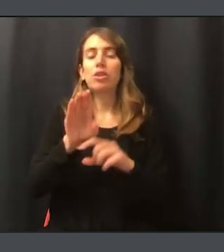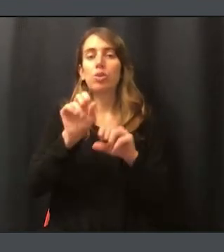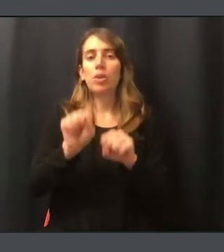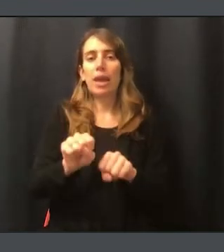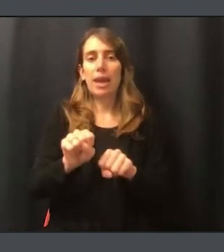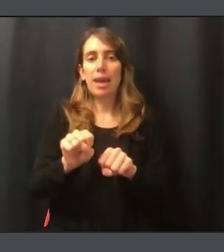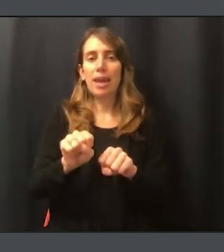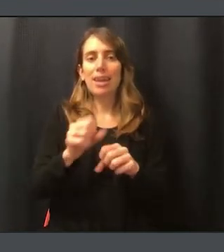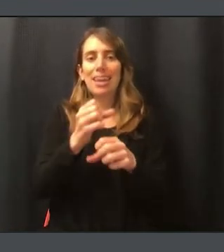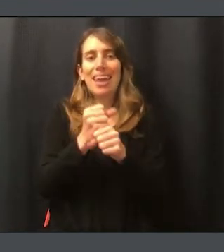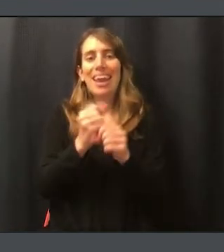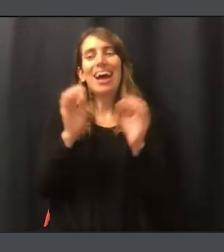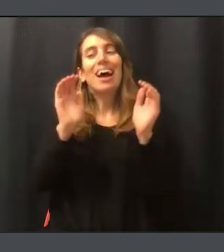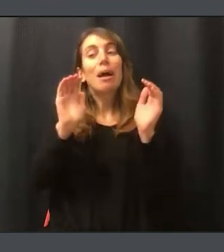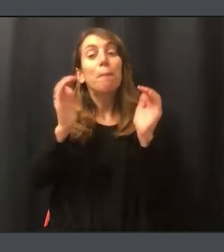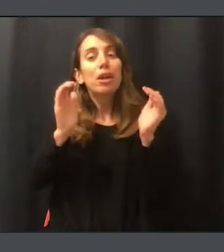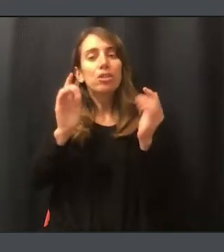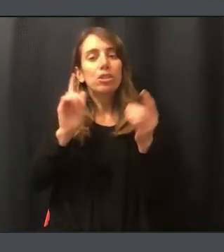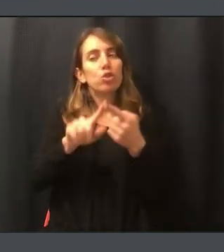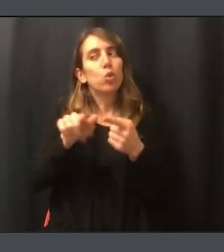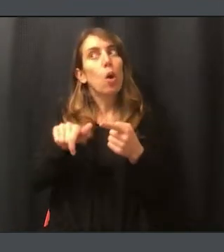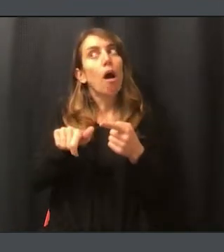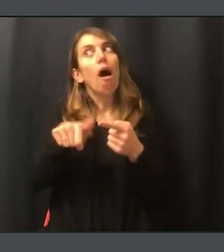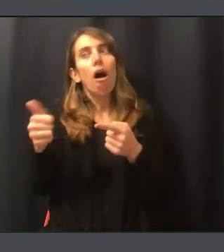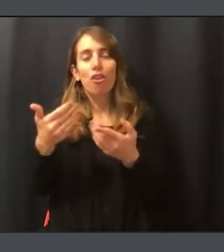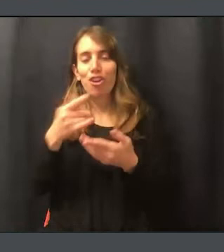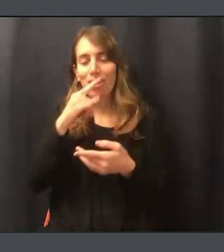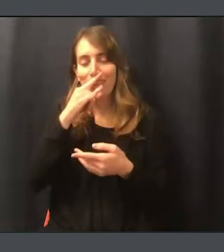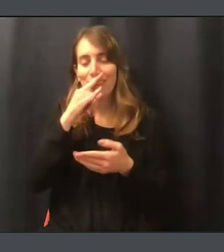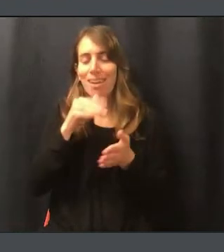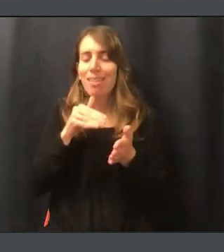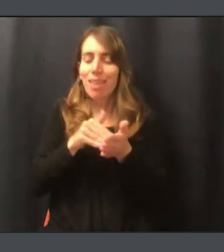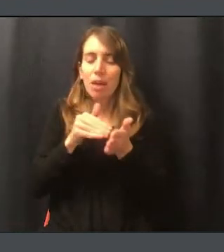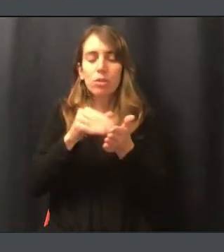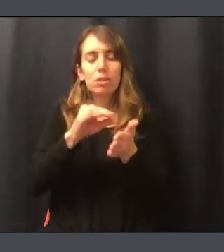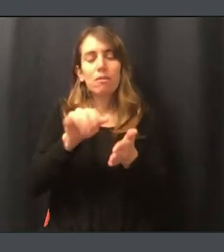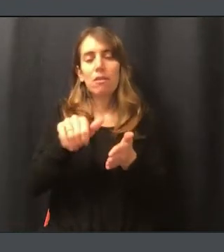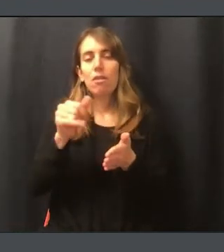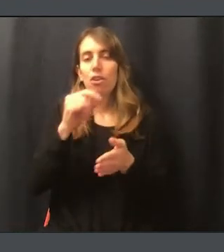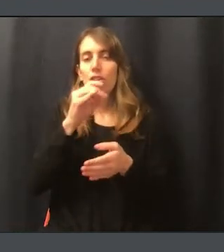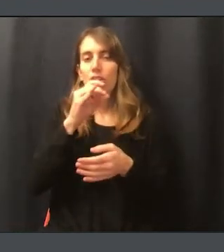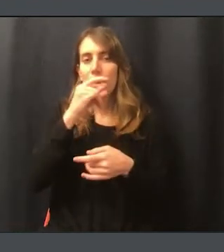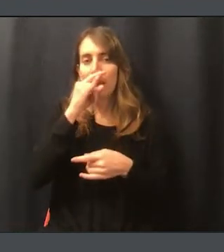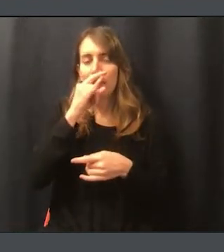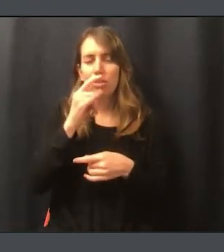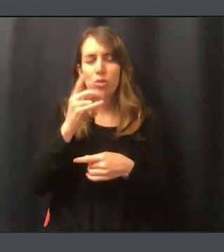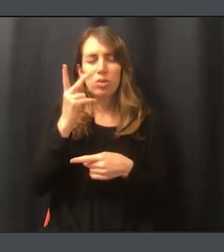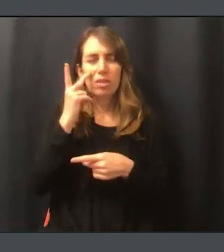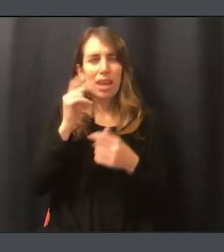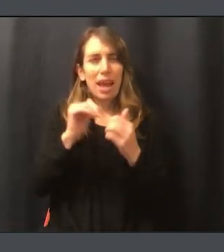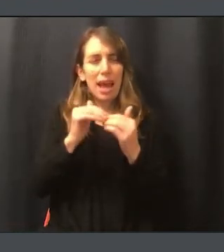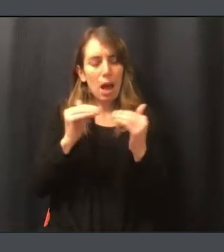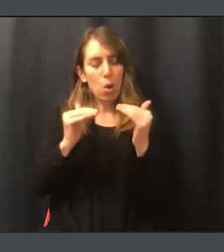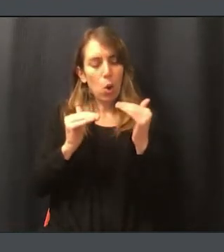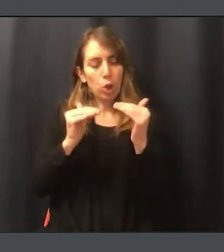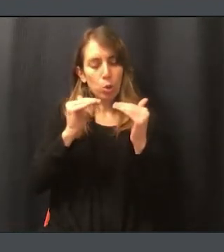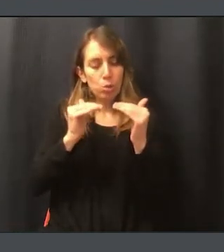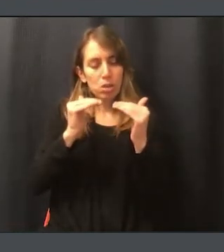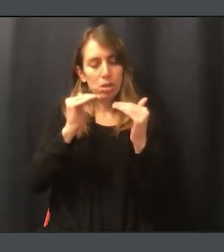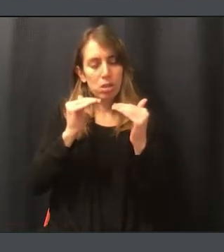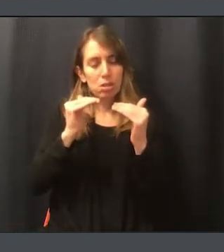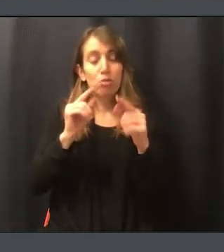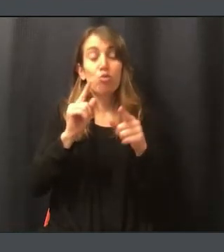a comparison to other kids, to thousands of other kids, to get an idea of how closely are they, right, in terms of like a standard